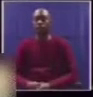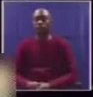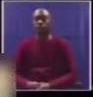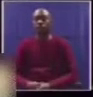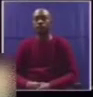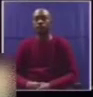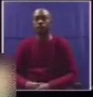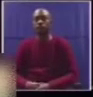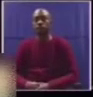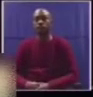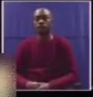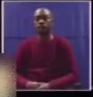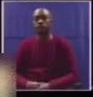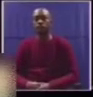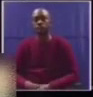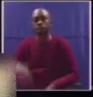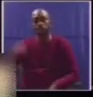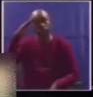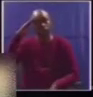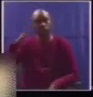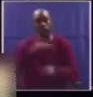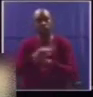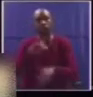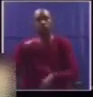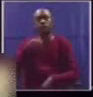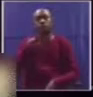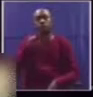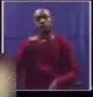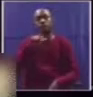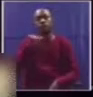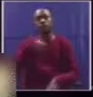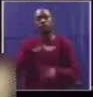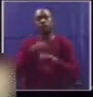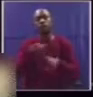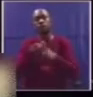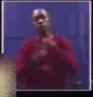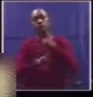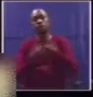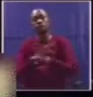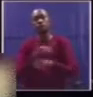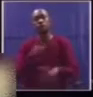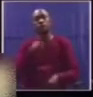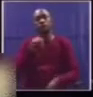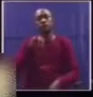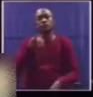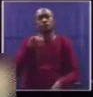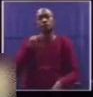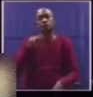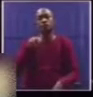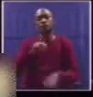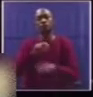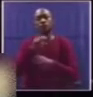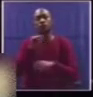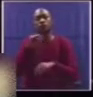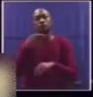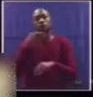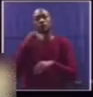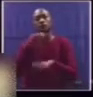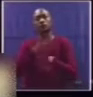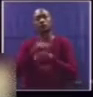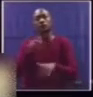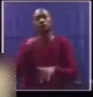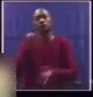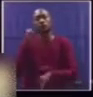Greetings to the Commander-in-Chief of the EFF, Julius Sello Malema, the Deputy President, Nyoko Shivambu, all the officials,